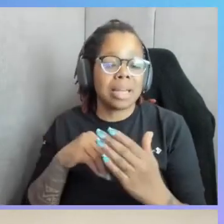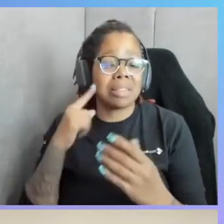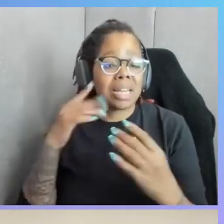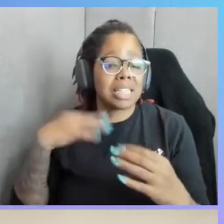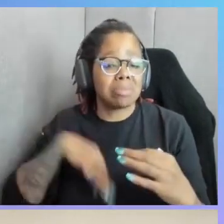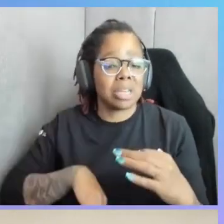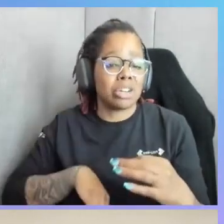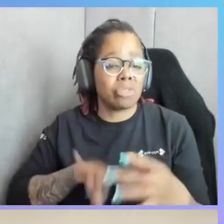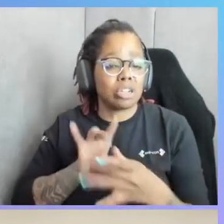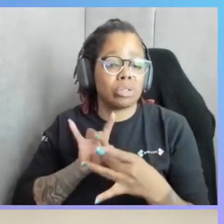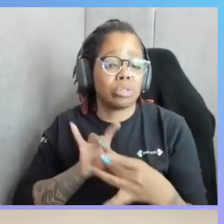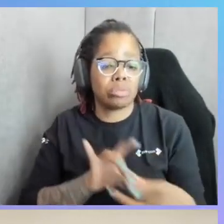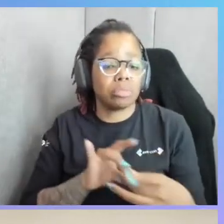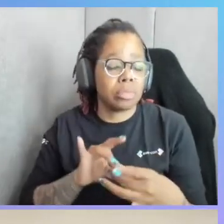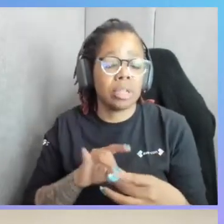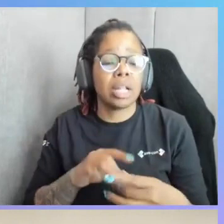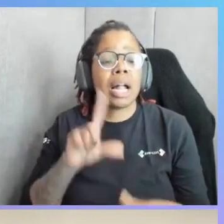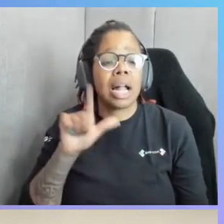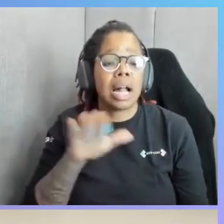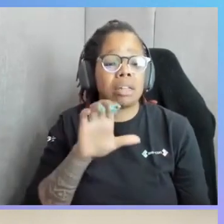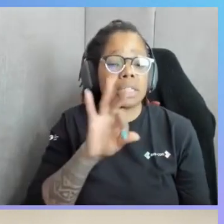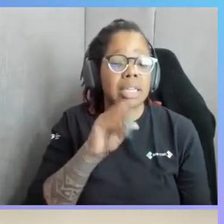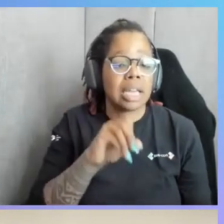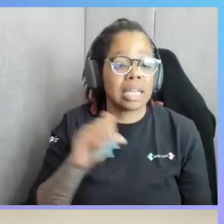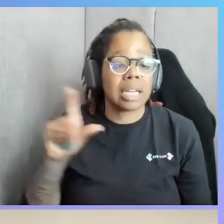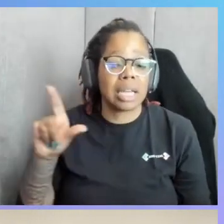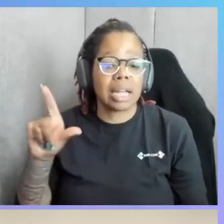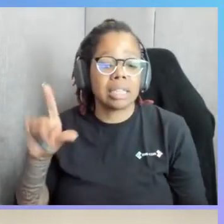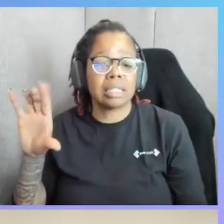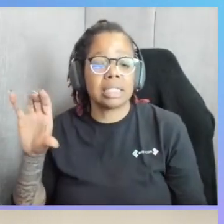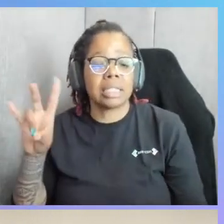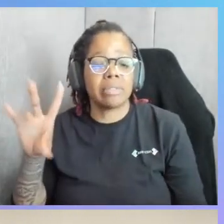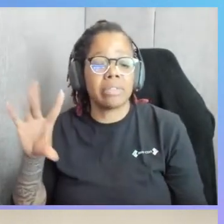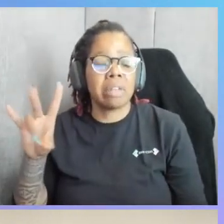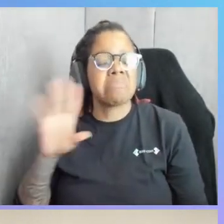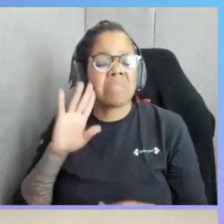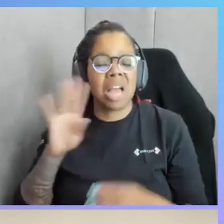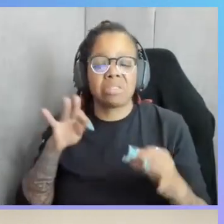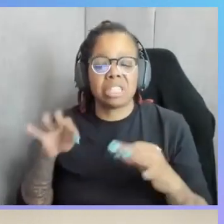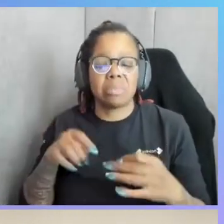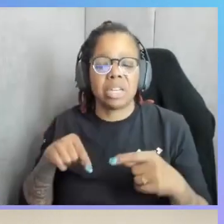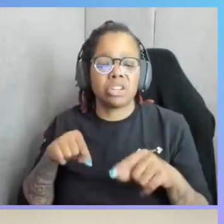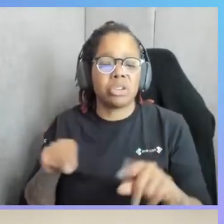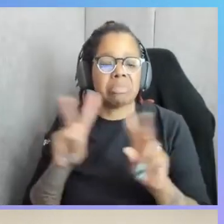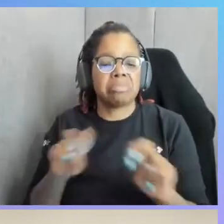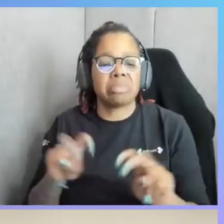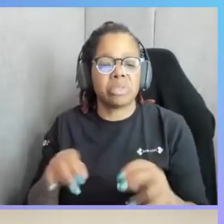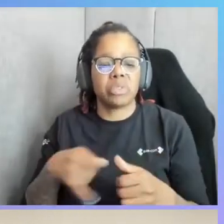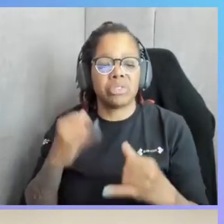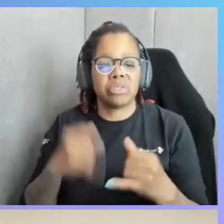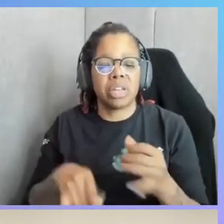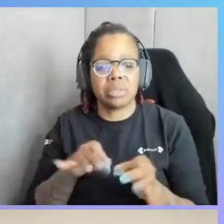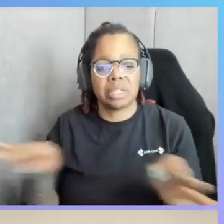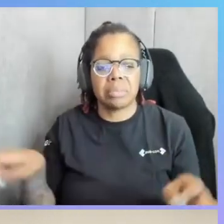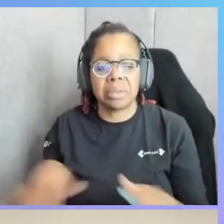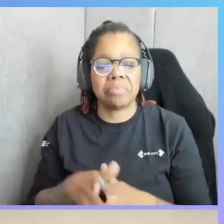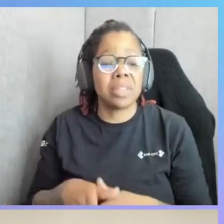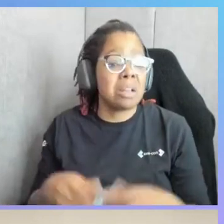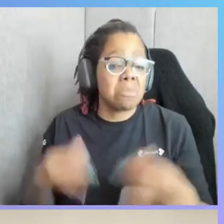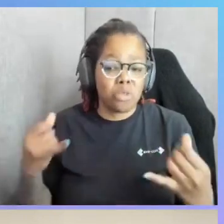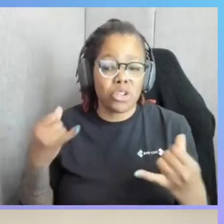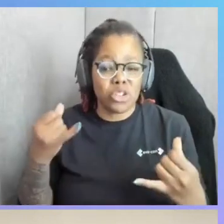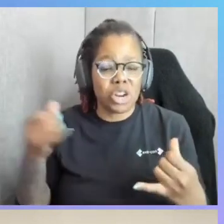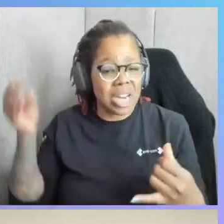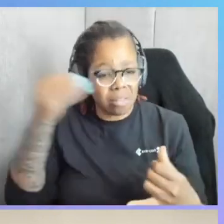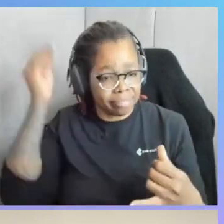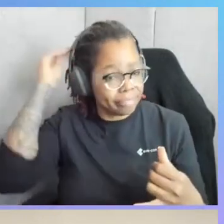tie together LC90 and LC75, and I'll explain that during the dissection of the final statement. But for now, just keep in mind that